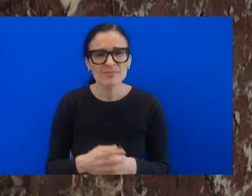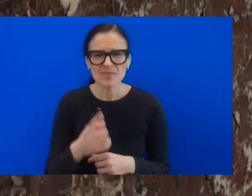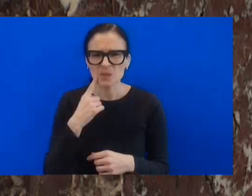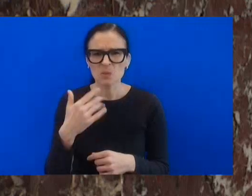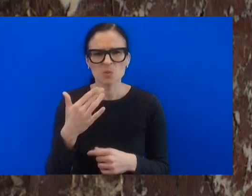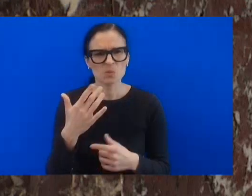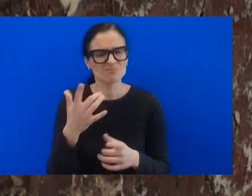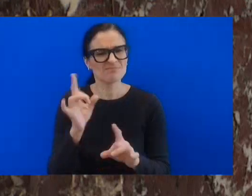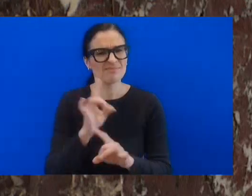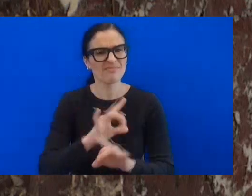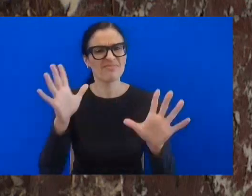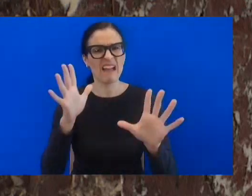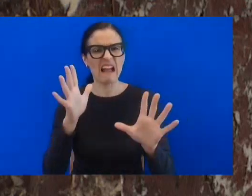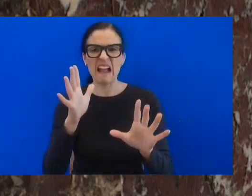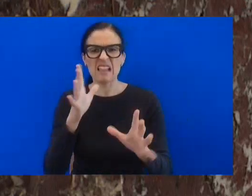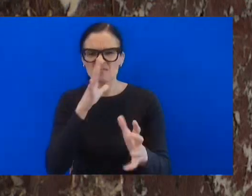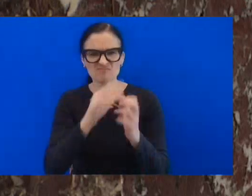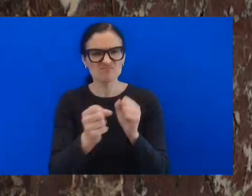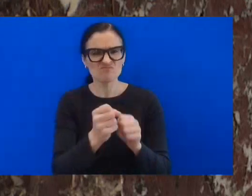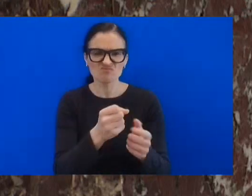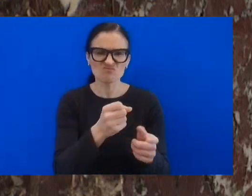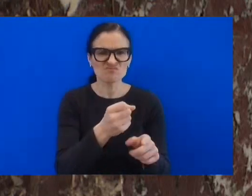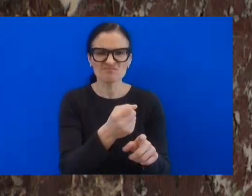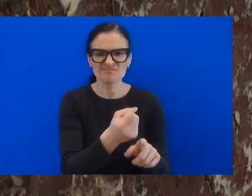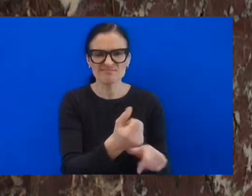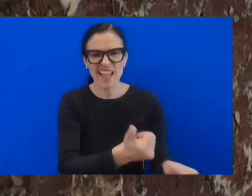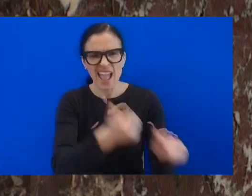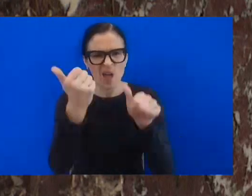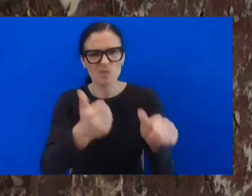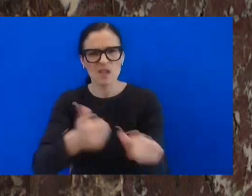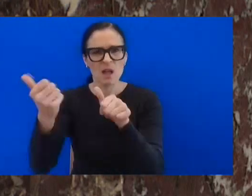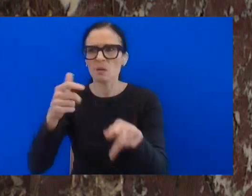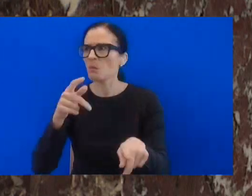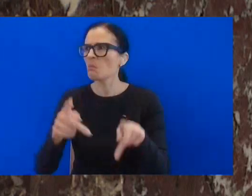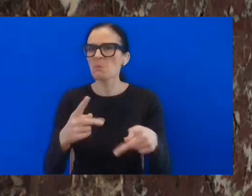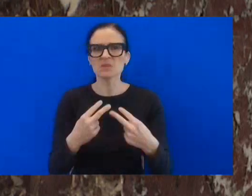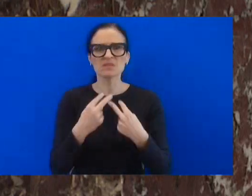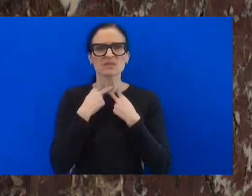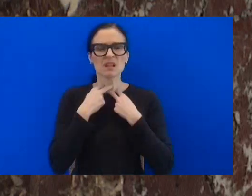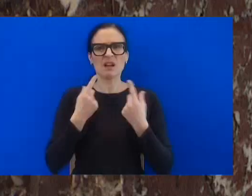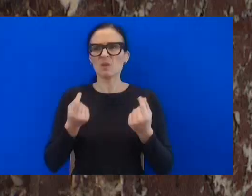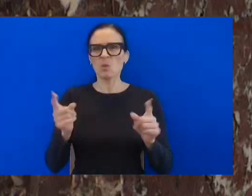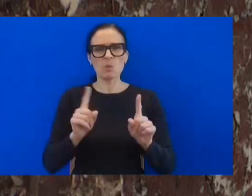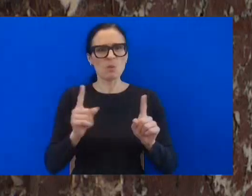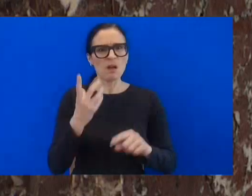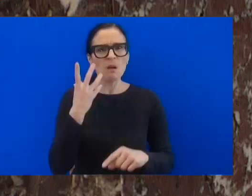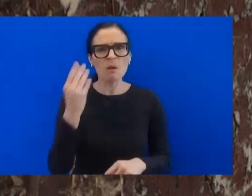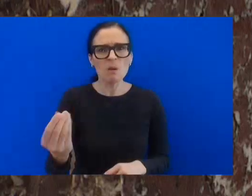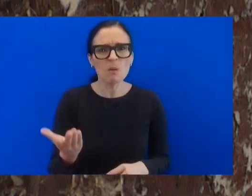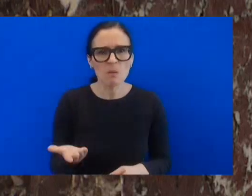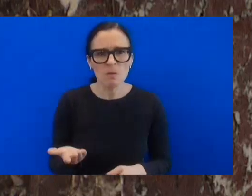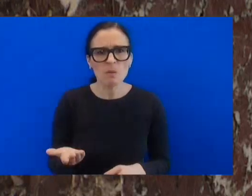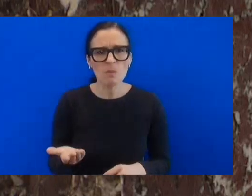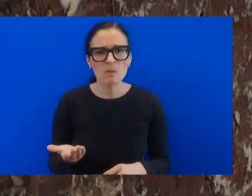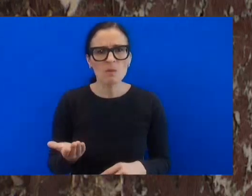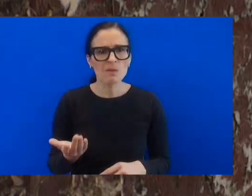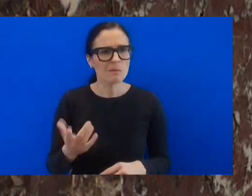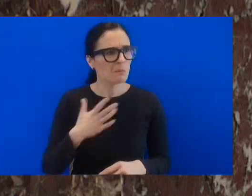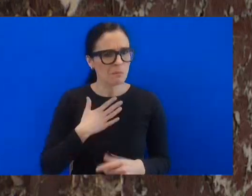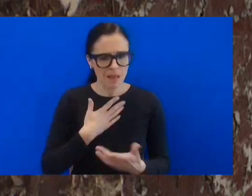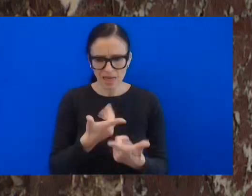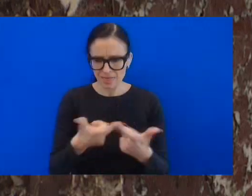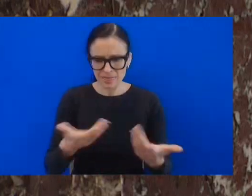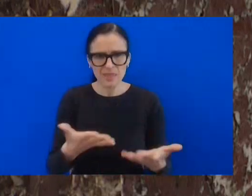belongings, and left with nowhere safe to go. BC spent millions on the police enforcement of shelter